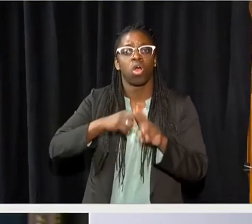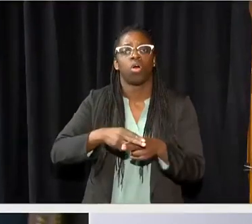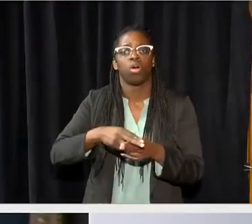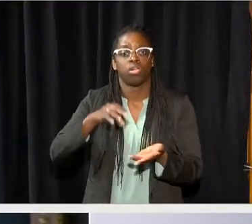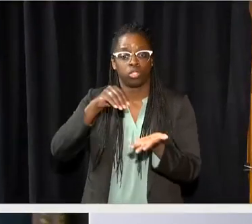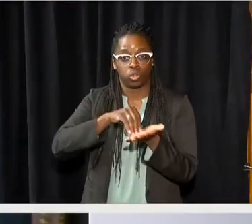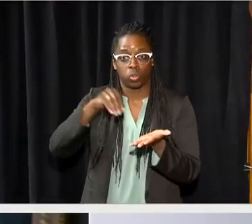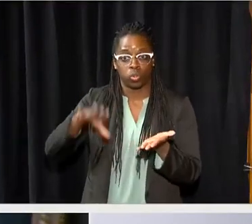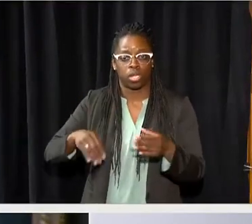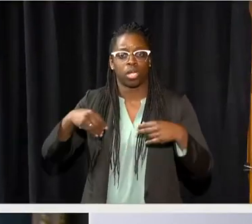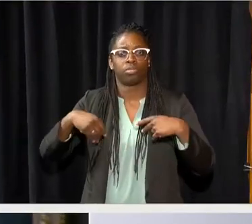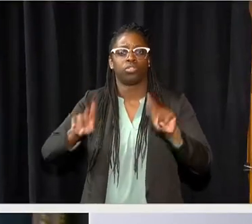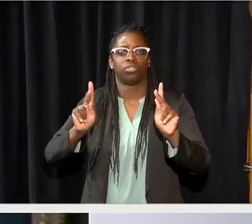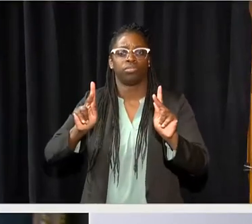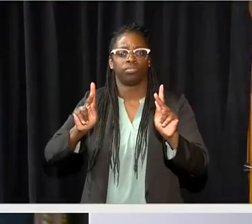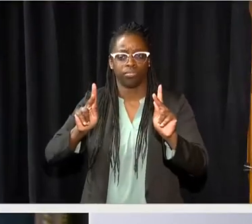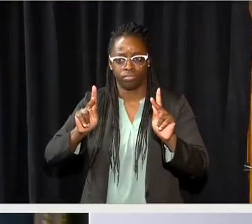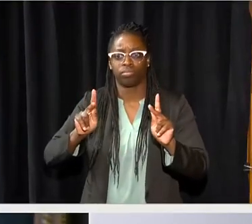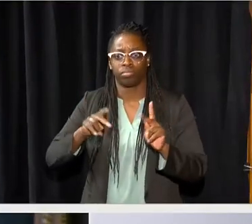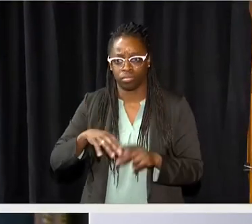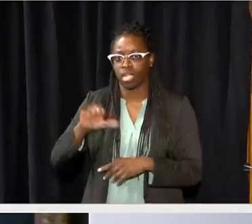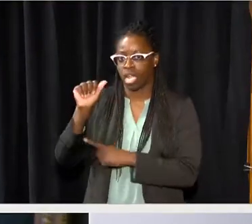this year, we're going to do it again.